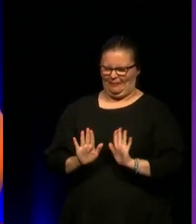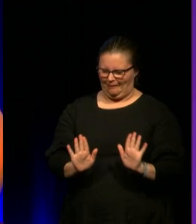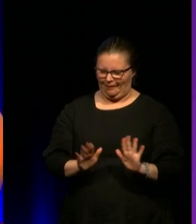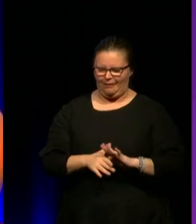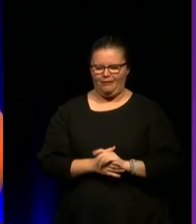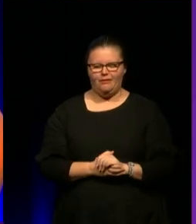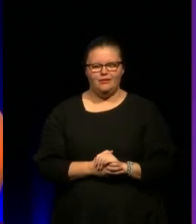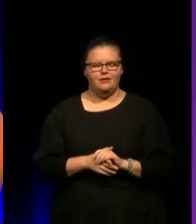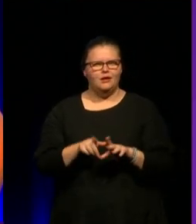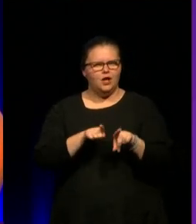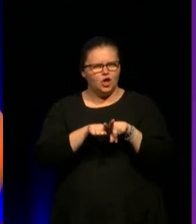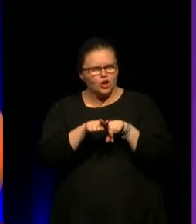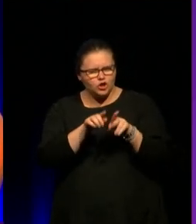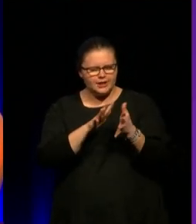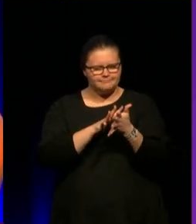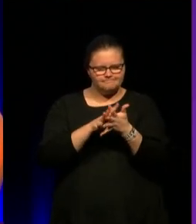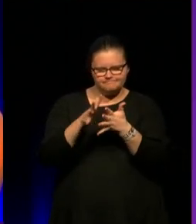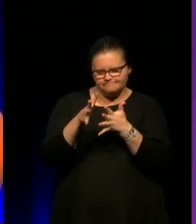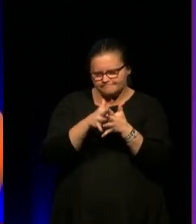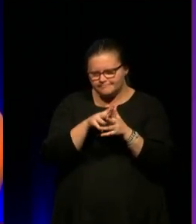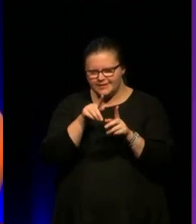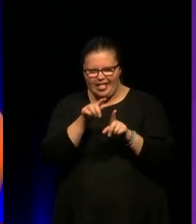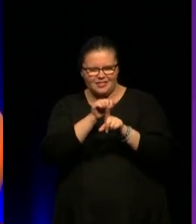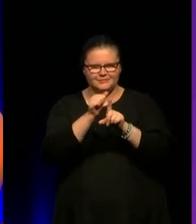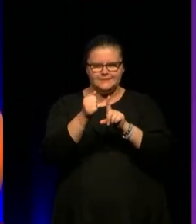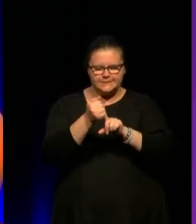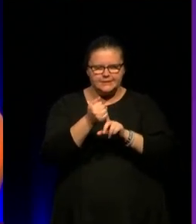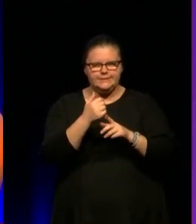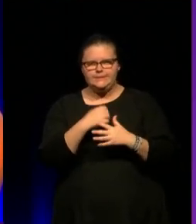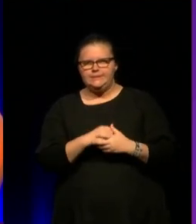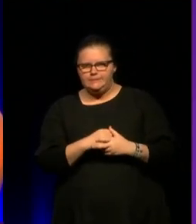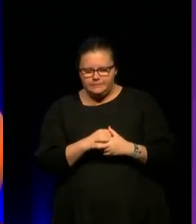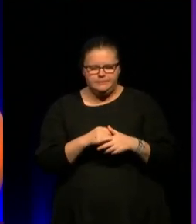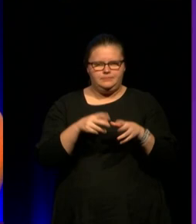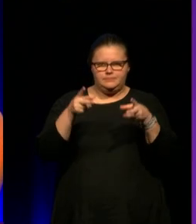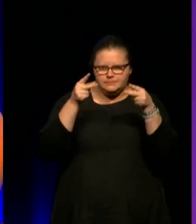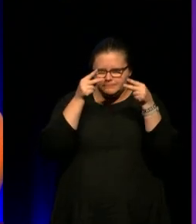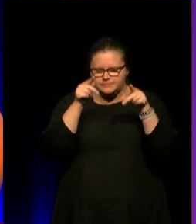Learning about how to handle those sorts of things has been a big learning curve for me.